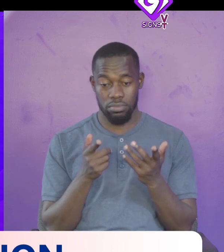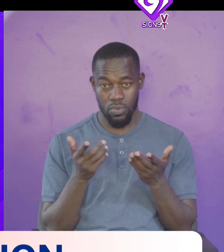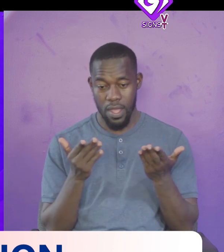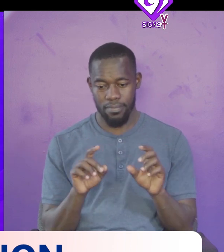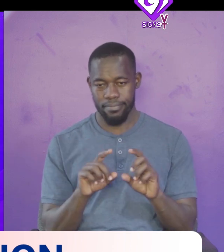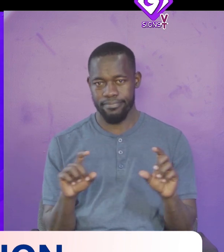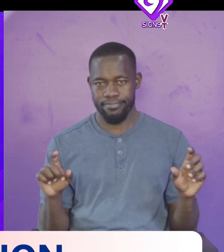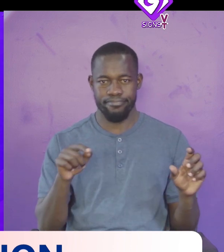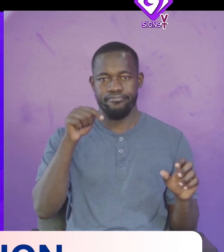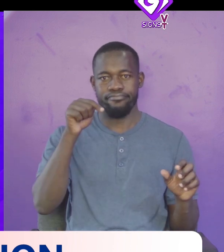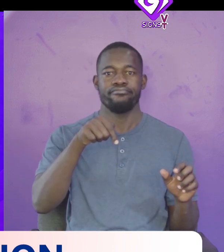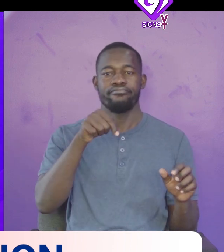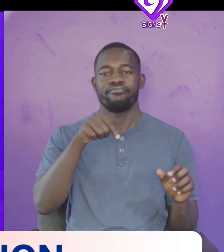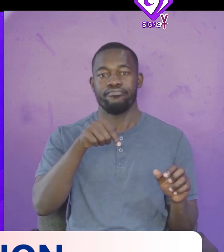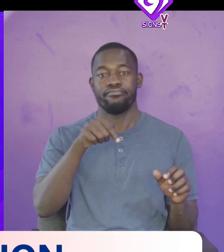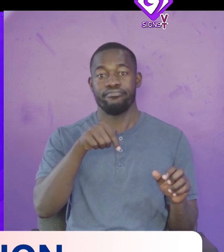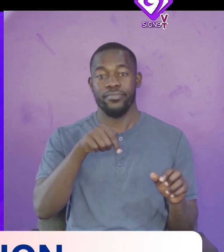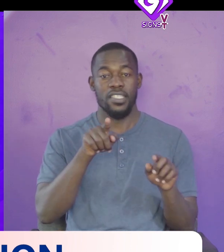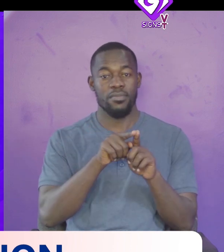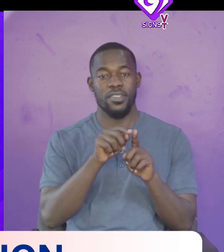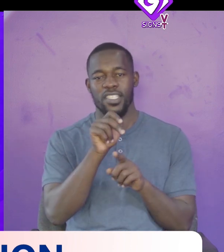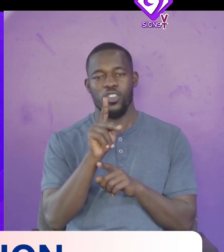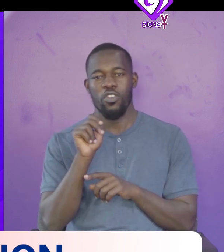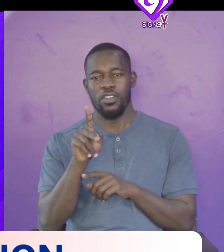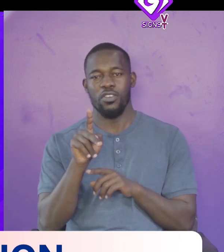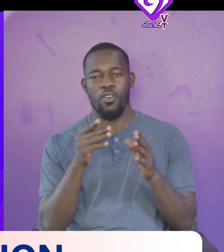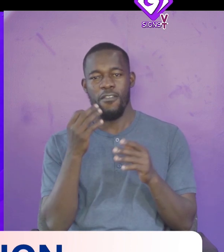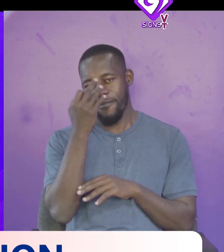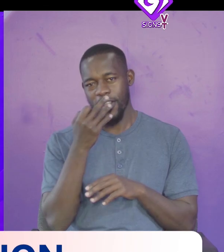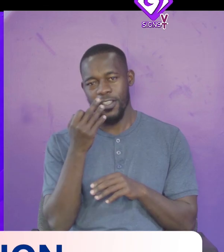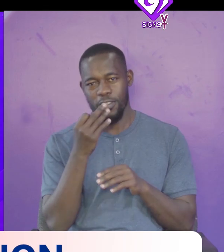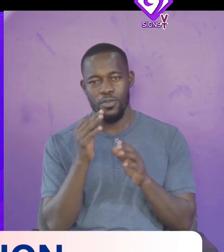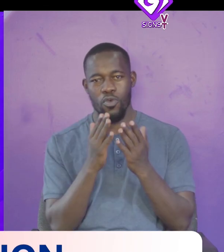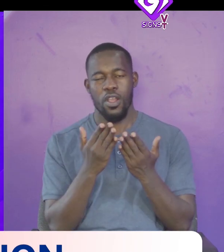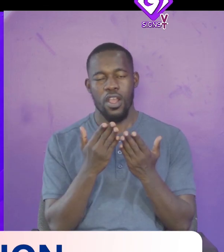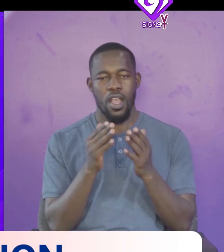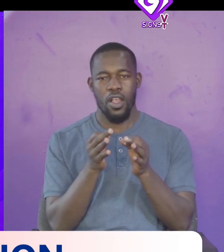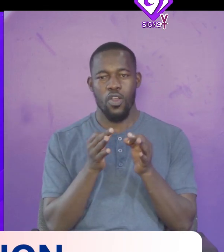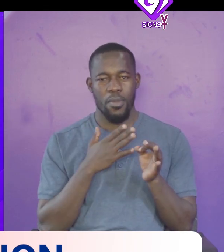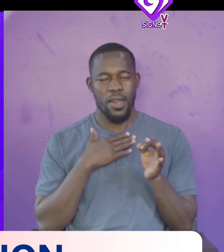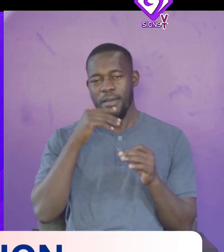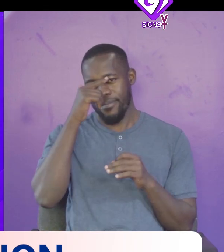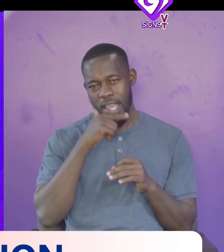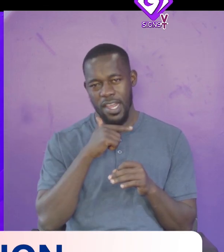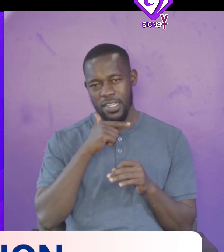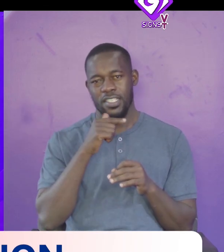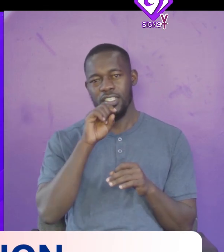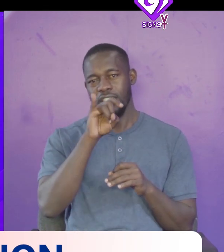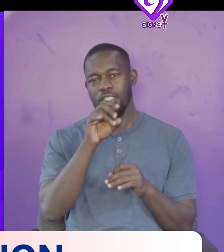0111980384. You know, go to my TikTok or to my Facebook, Blind Jonah Simba, and tell us something